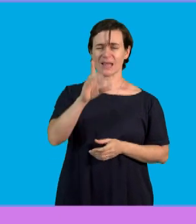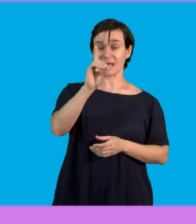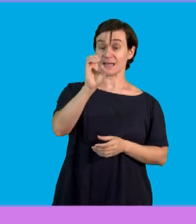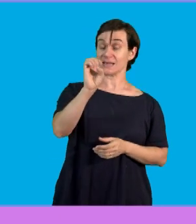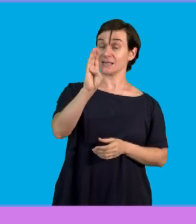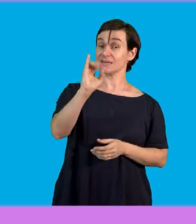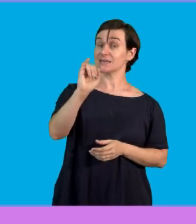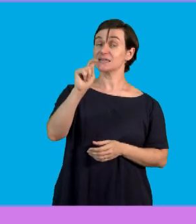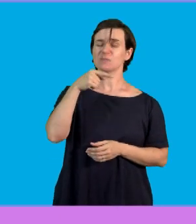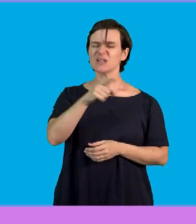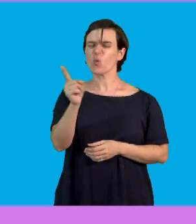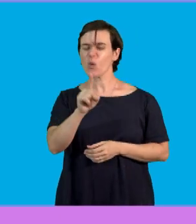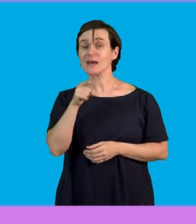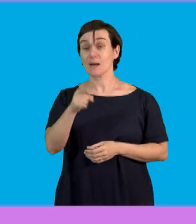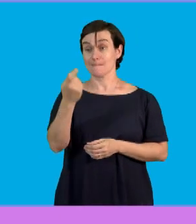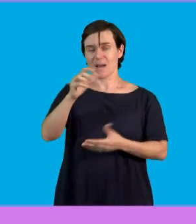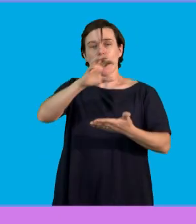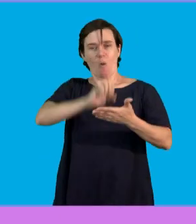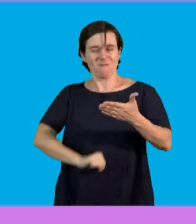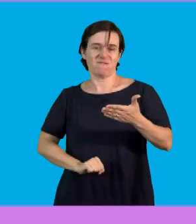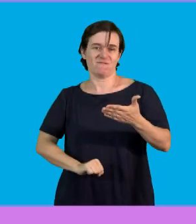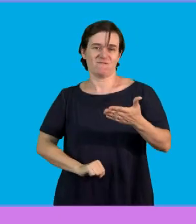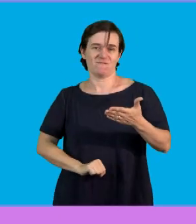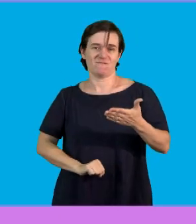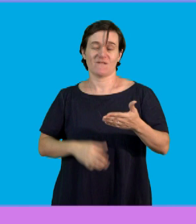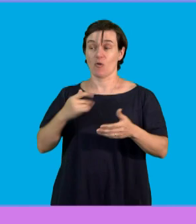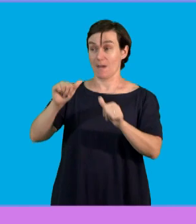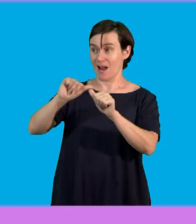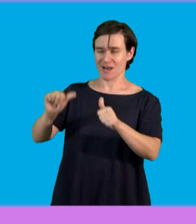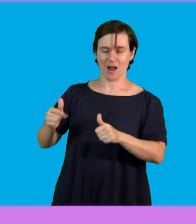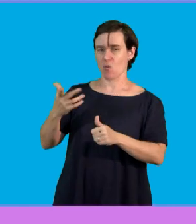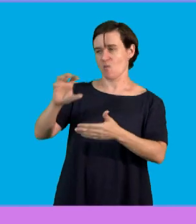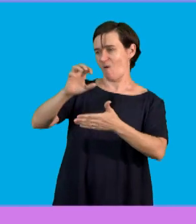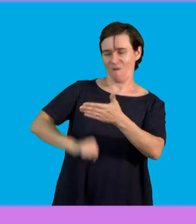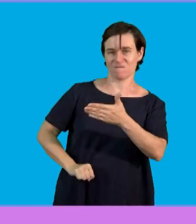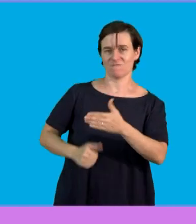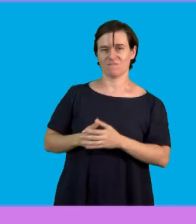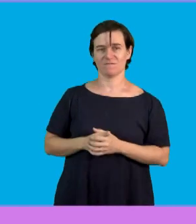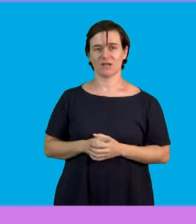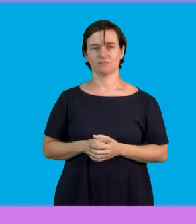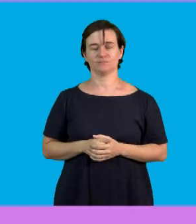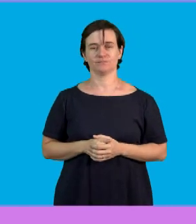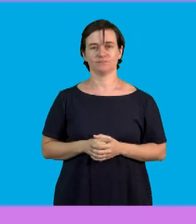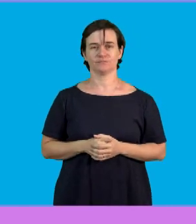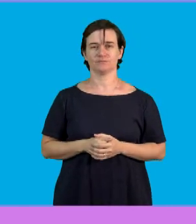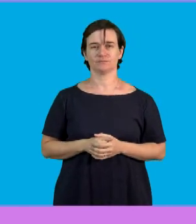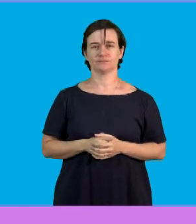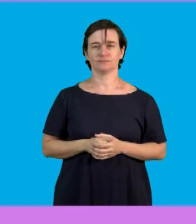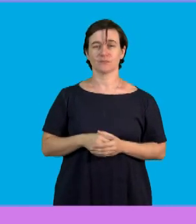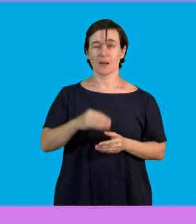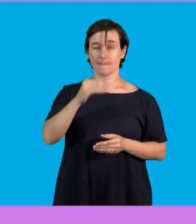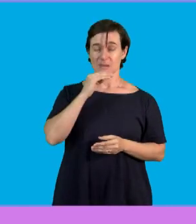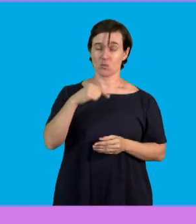a debit is a total amount that is taken out of the account. So we have our